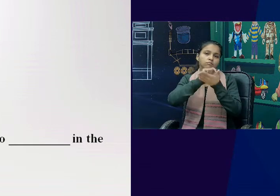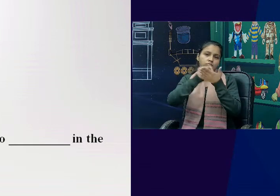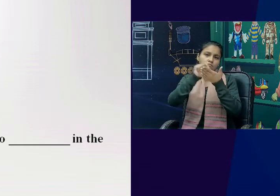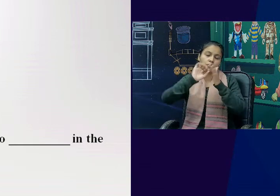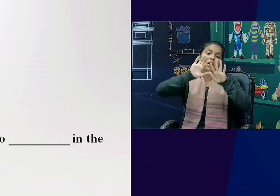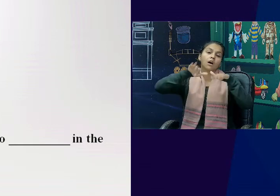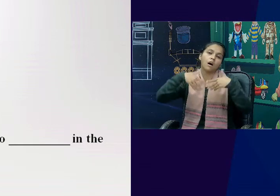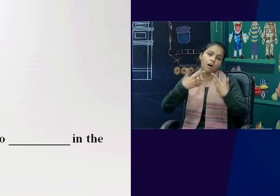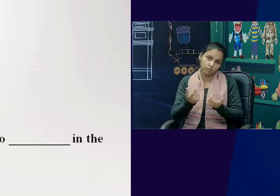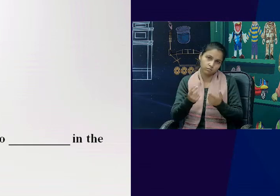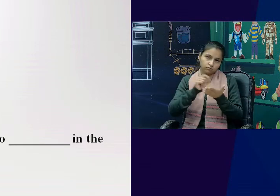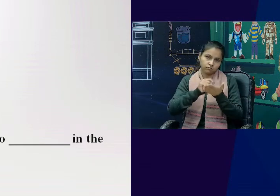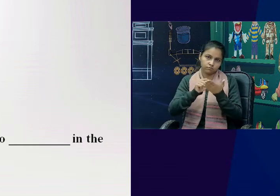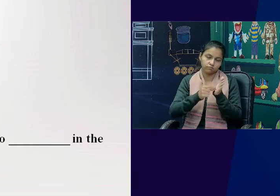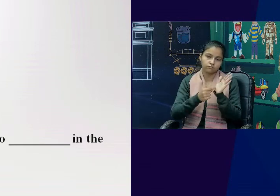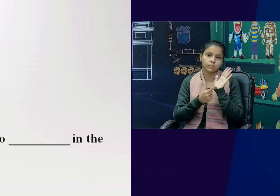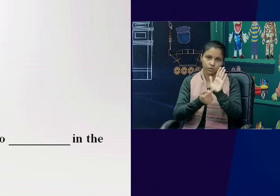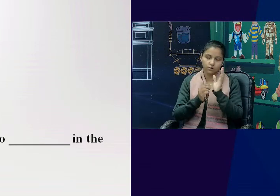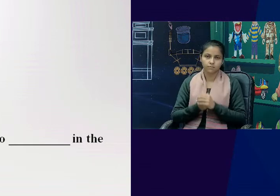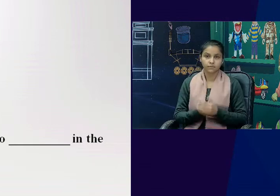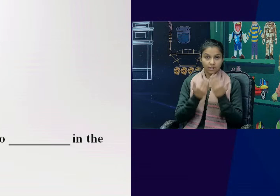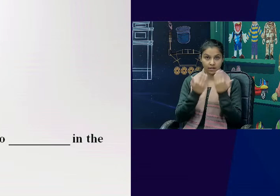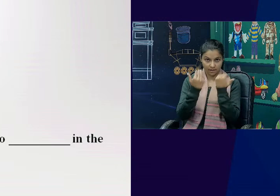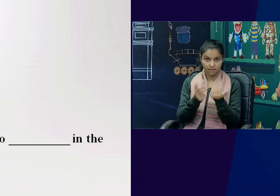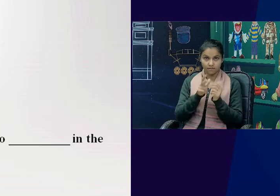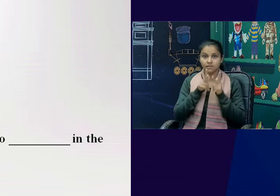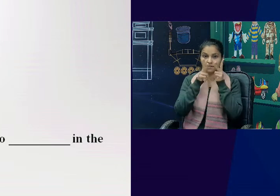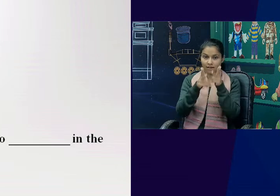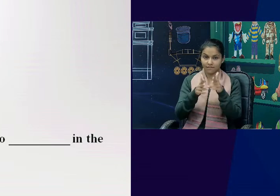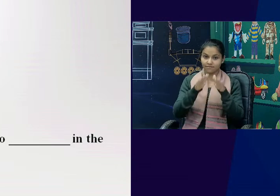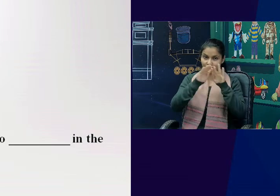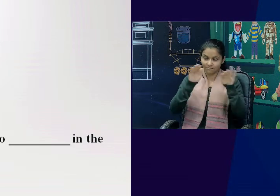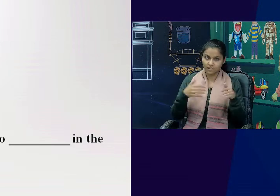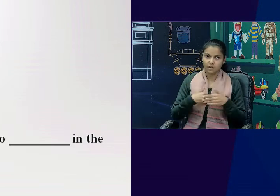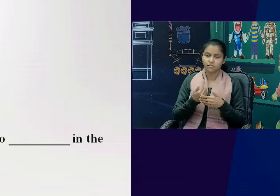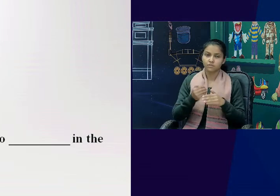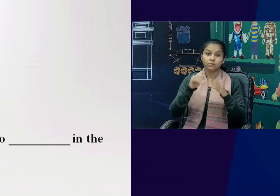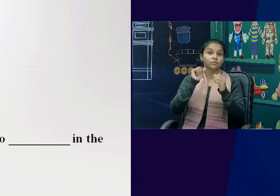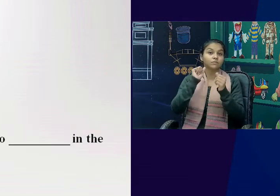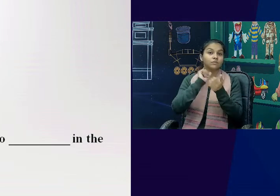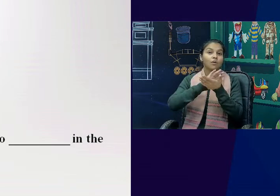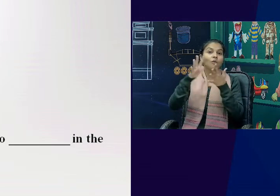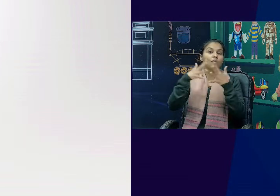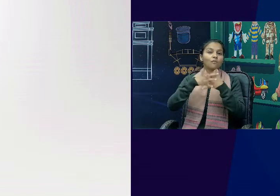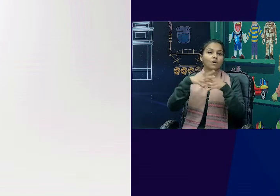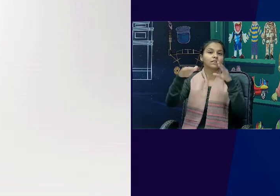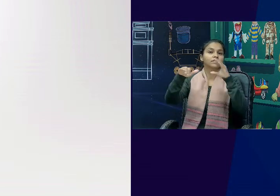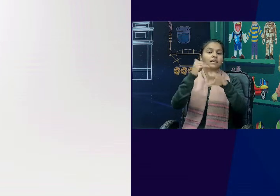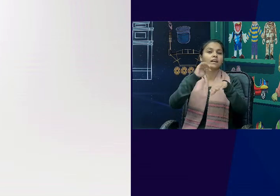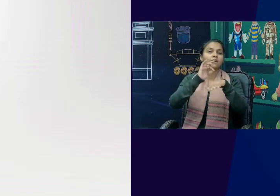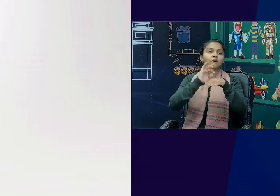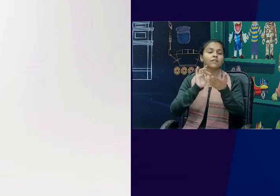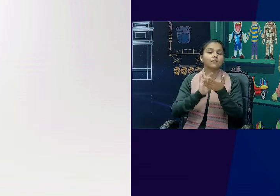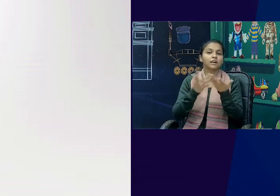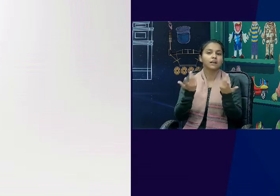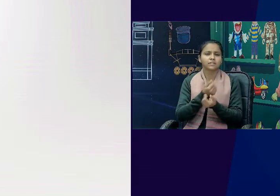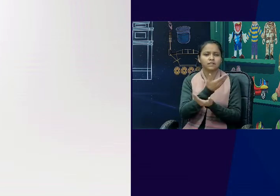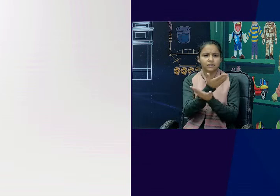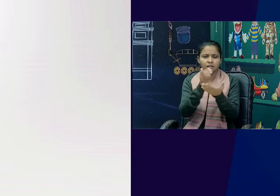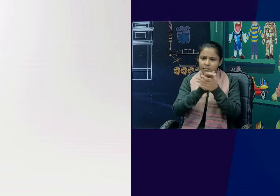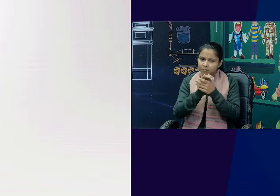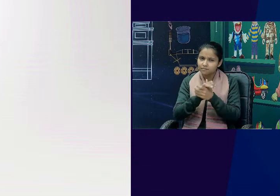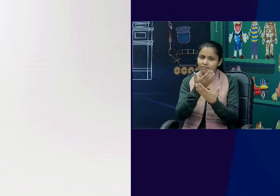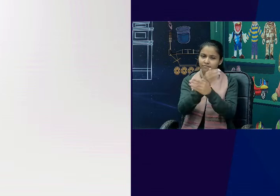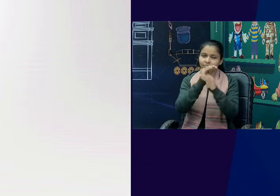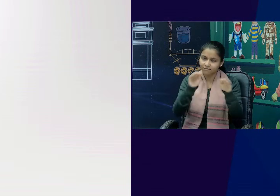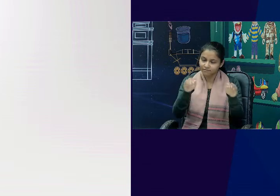also. Now we will tell our students how to send their work. So dear students, you can